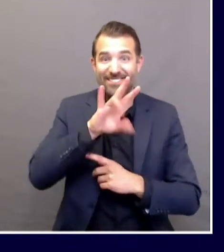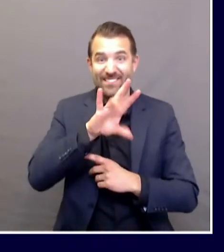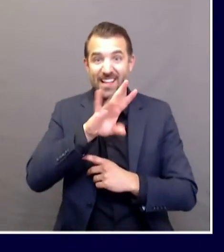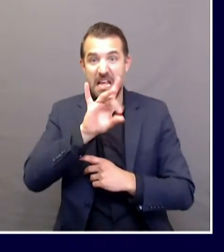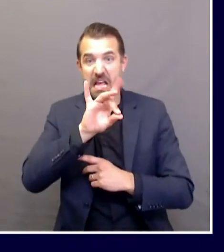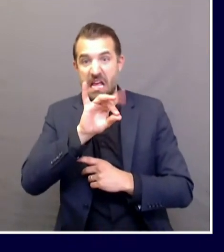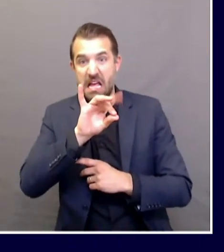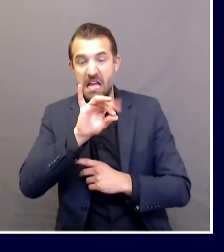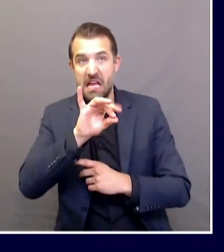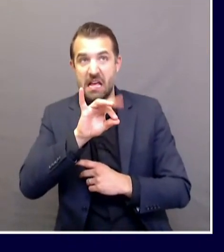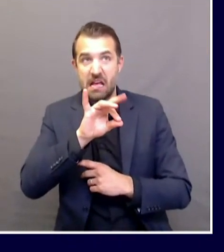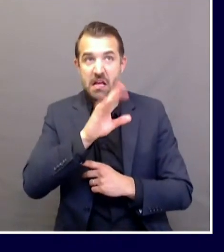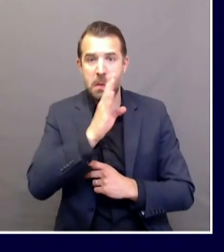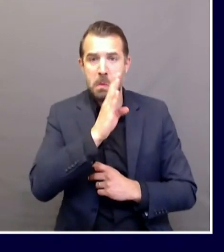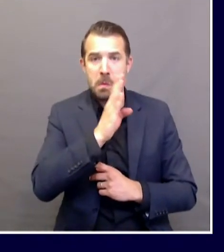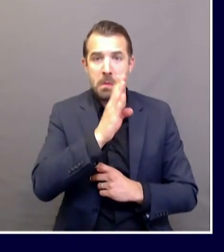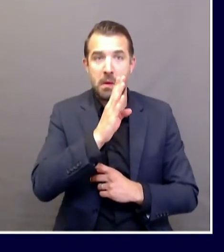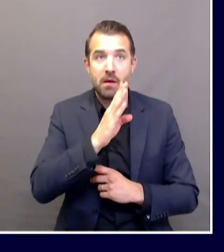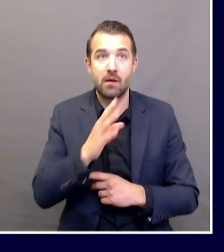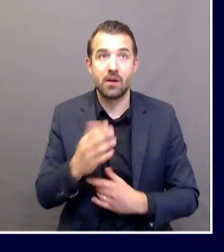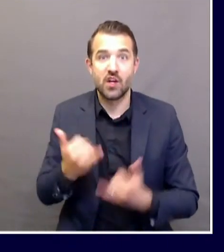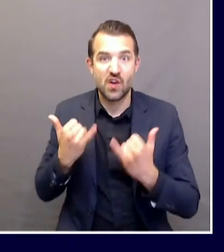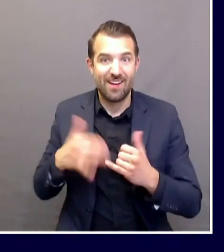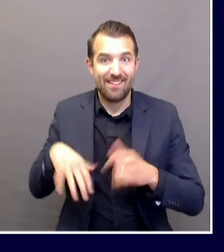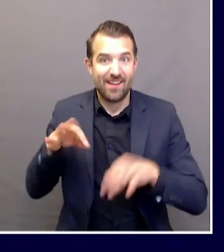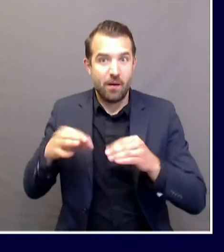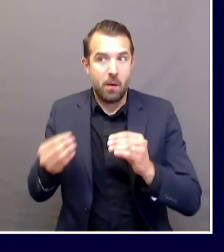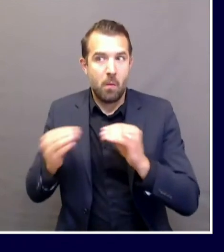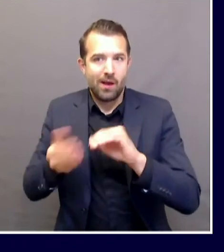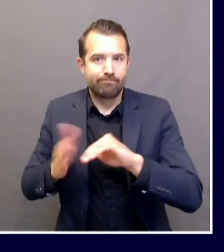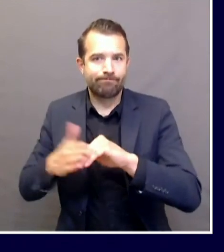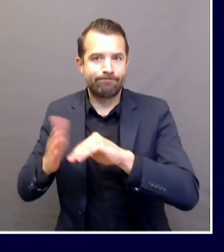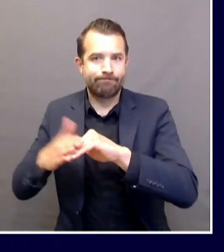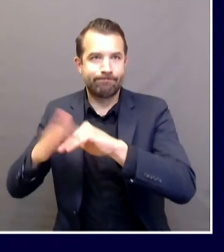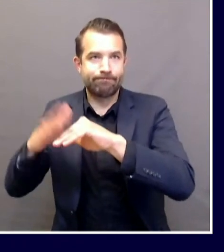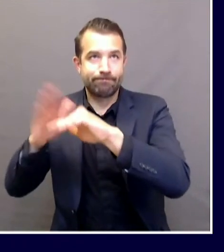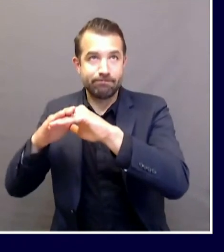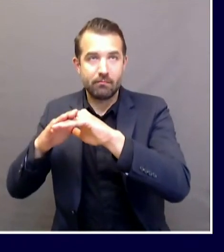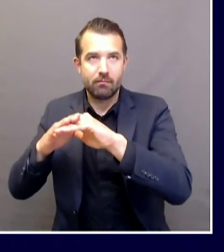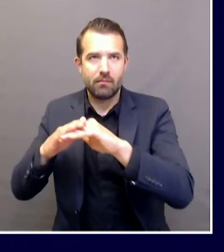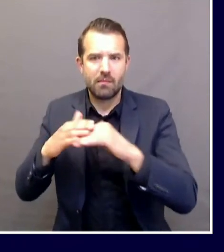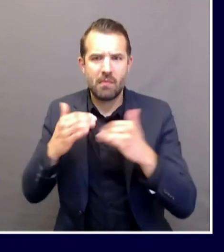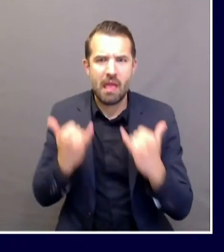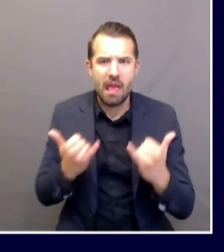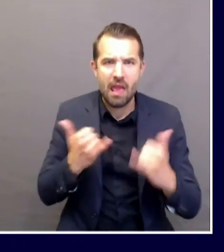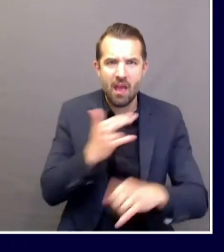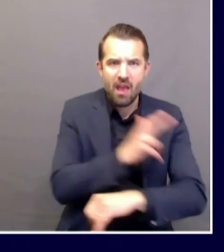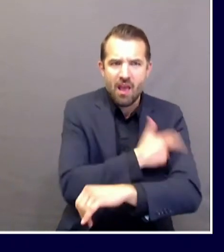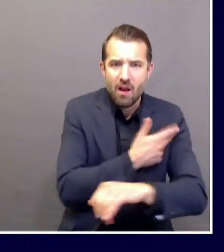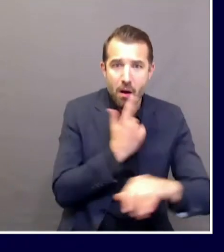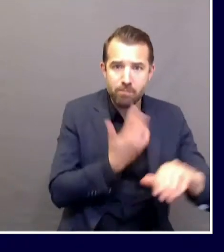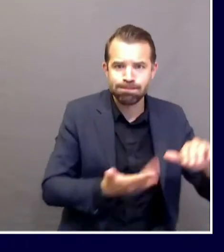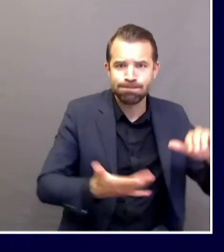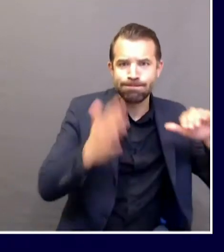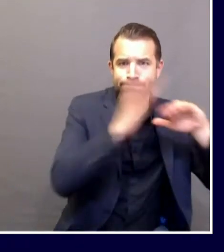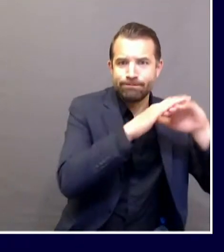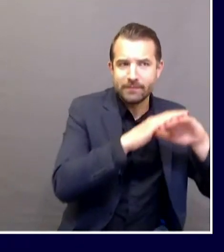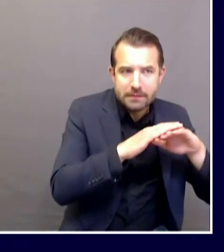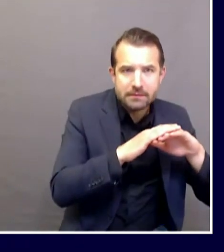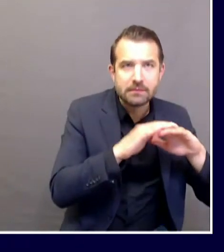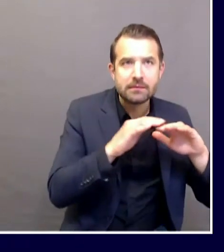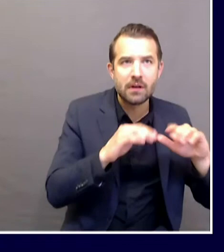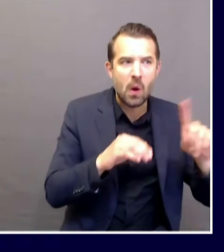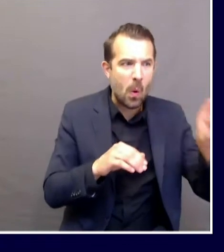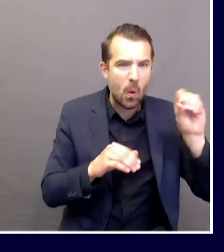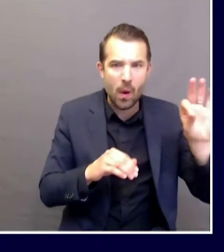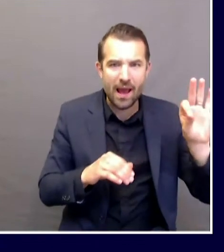but our hospitalizations have gone up, and we're now regularly above 100, as you saw today, 109. So that proportion has